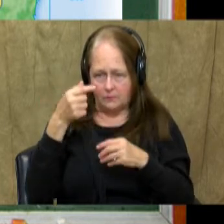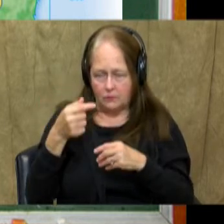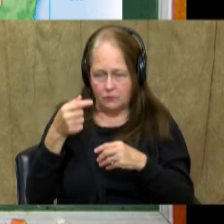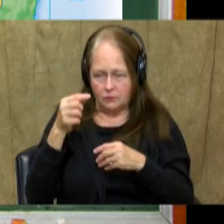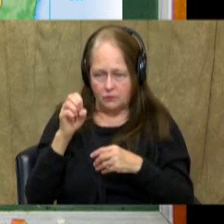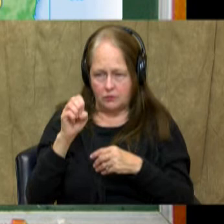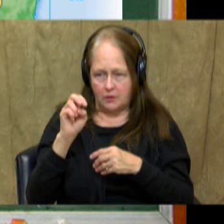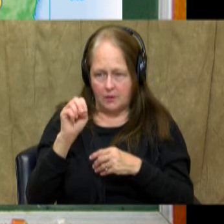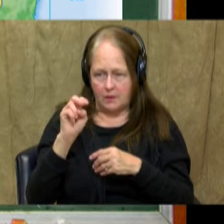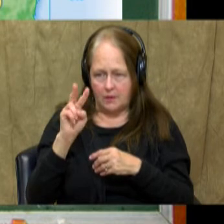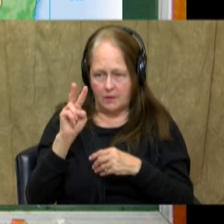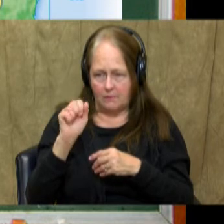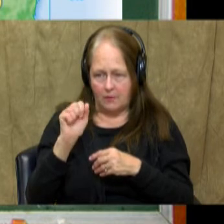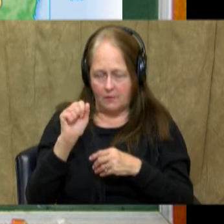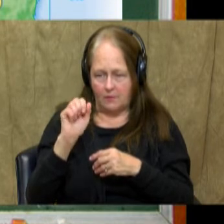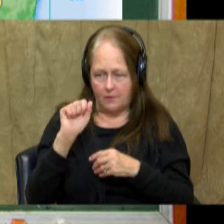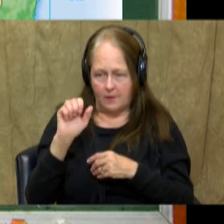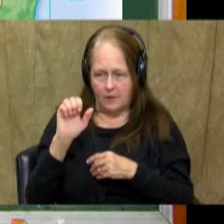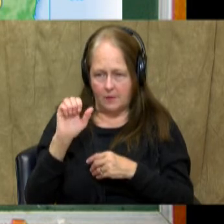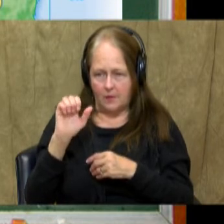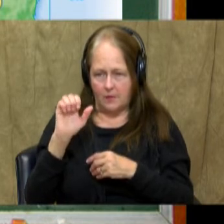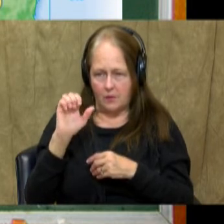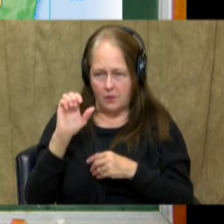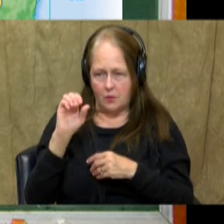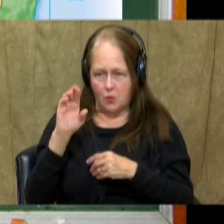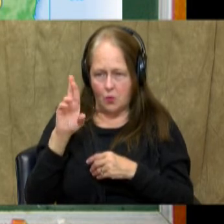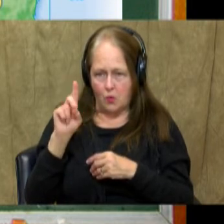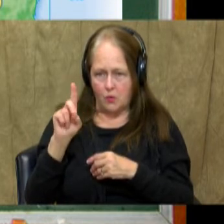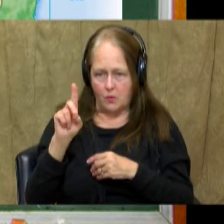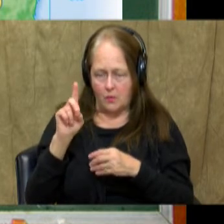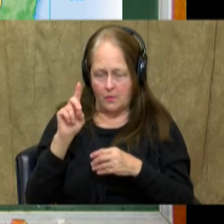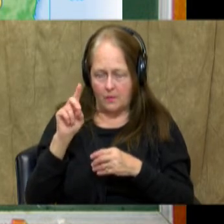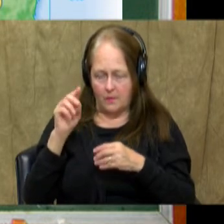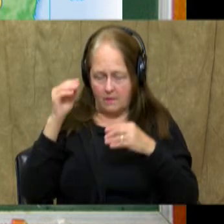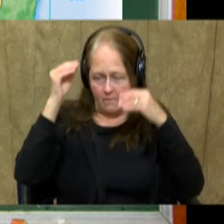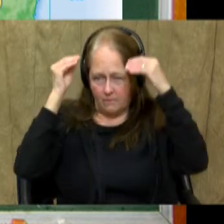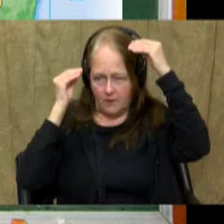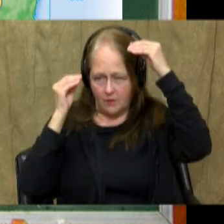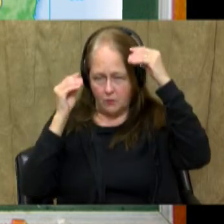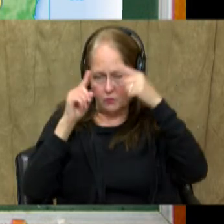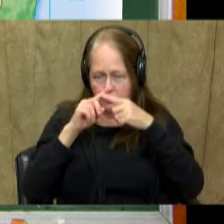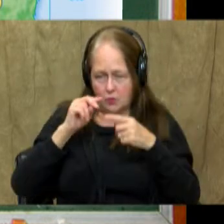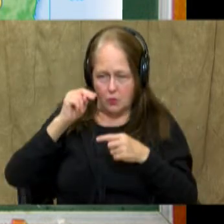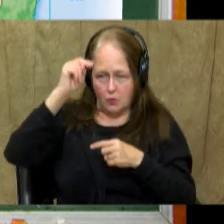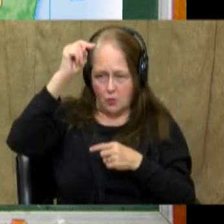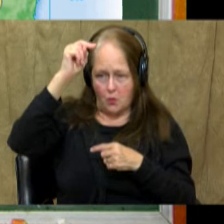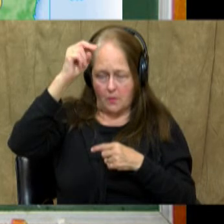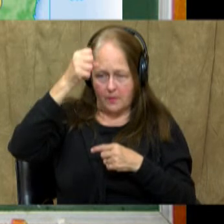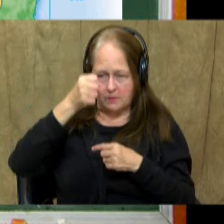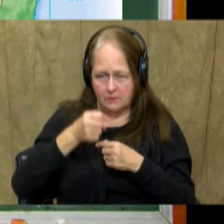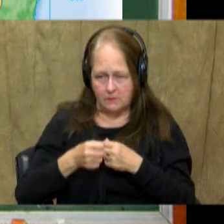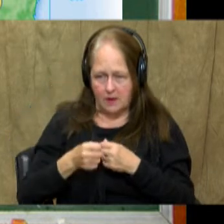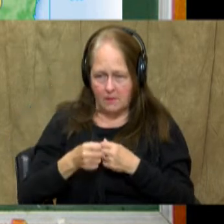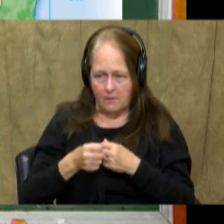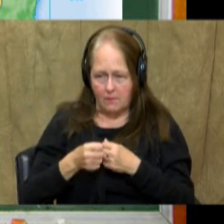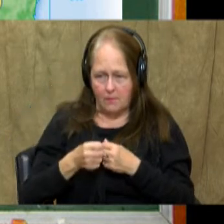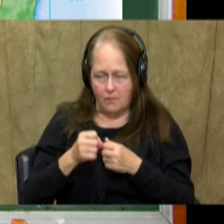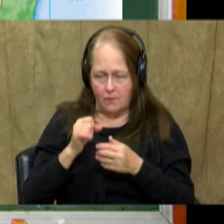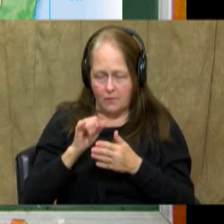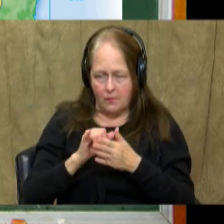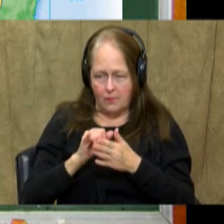Geneva Accords, where they temporarily split Vietnam into North and South.